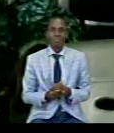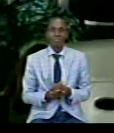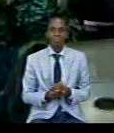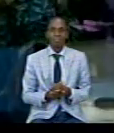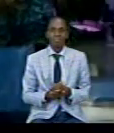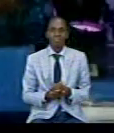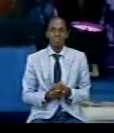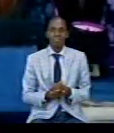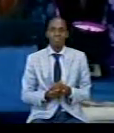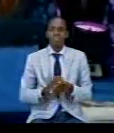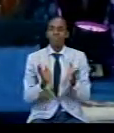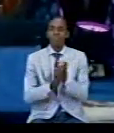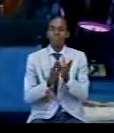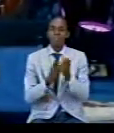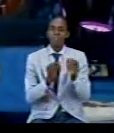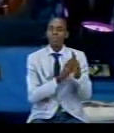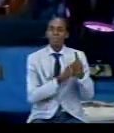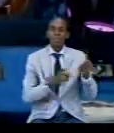Praise the Lord.